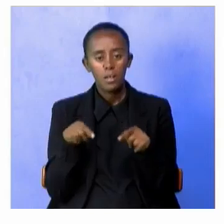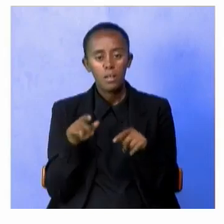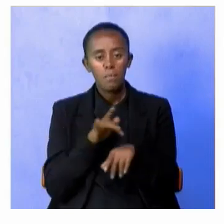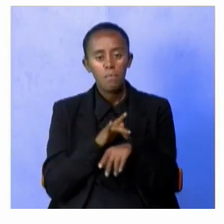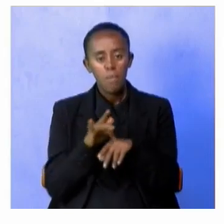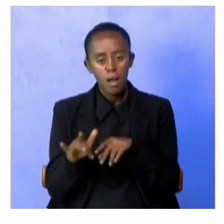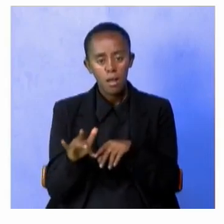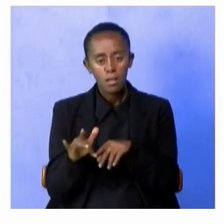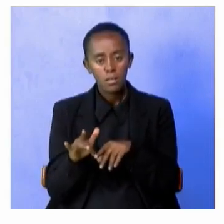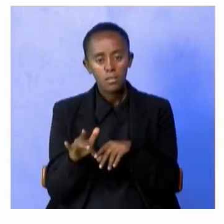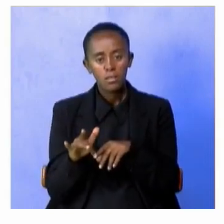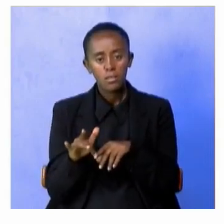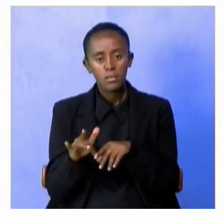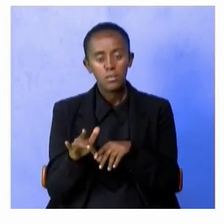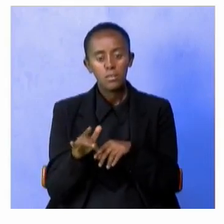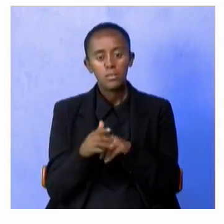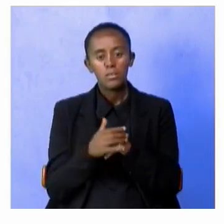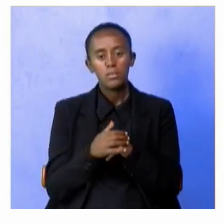Blank.